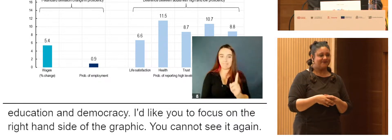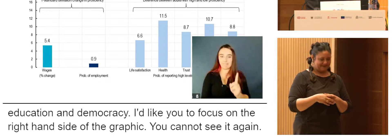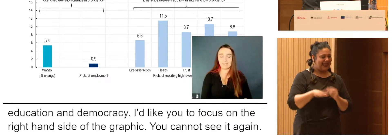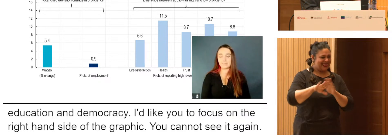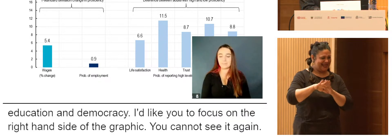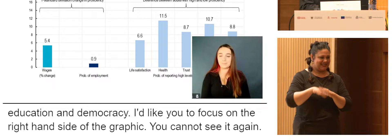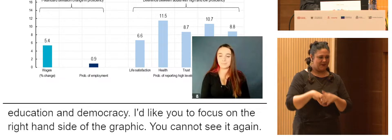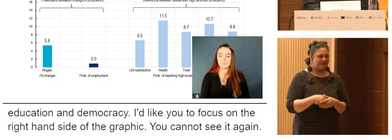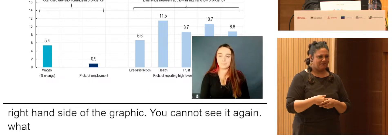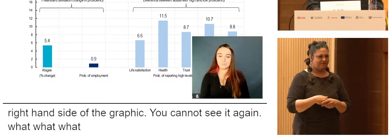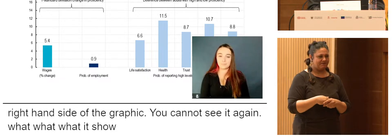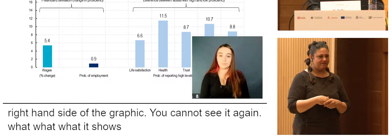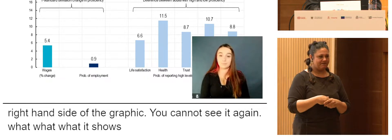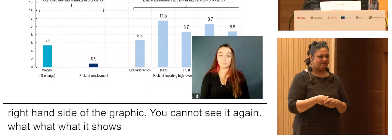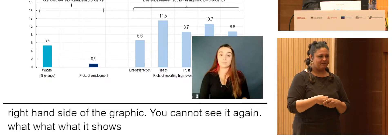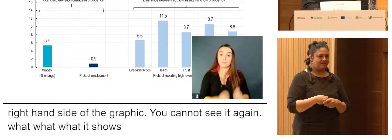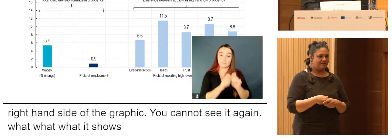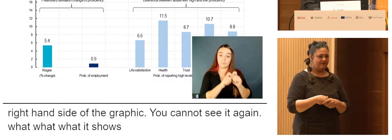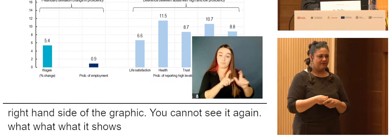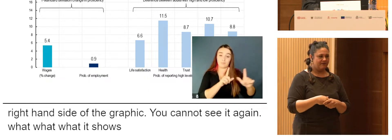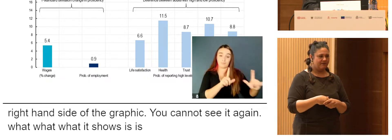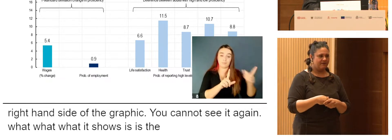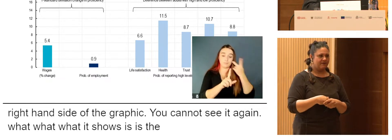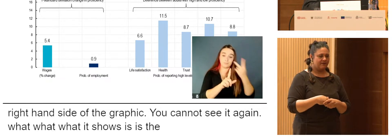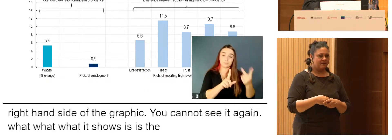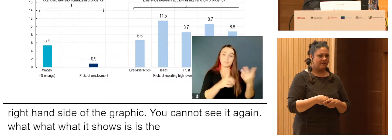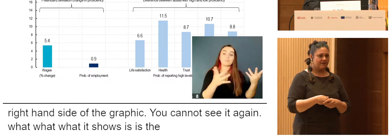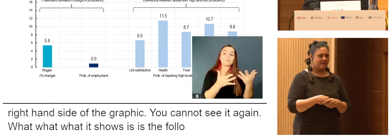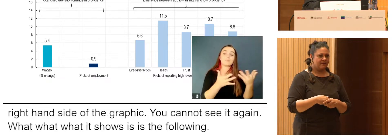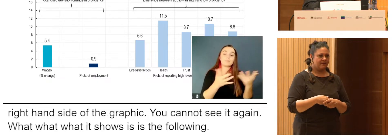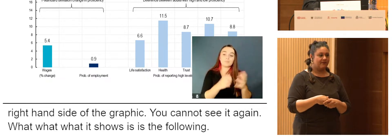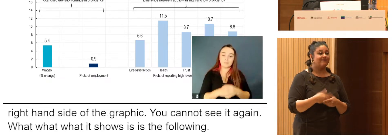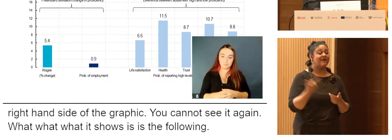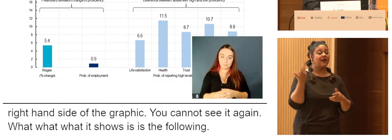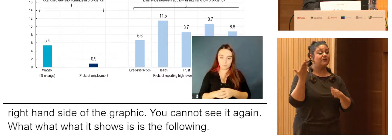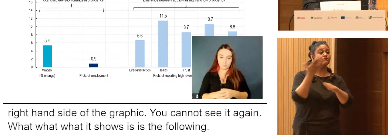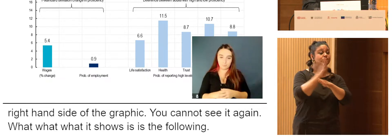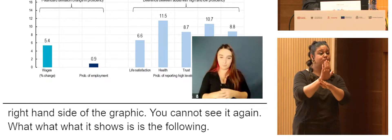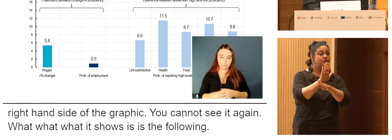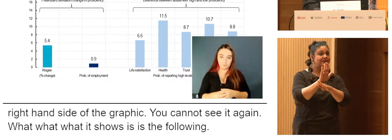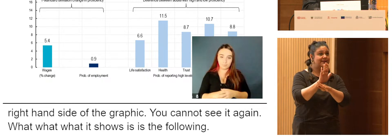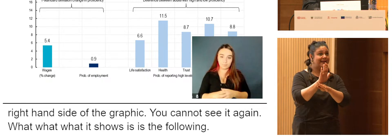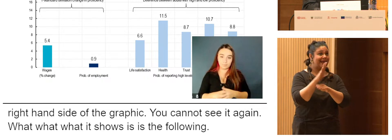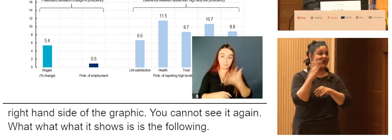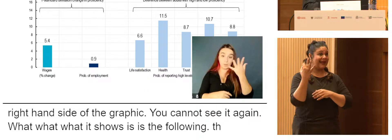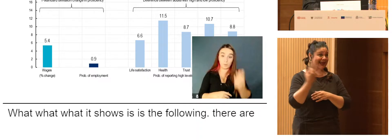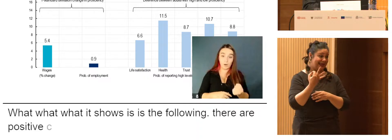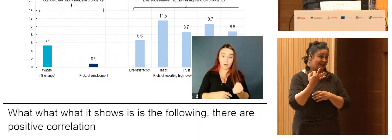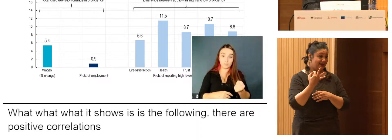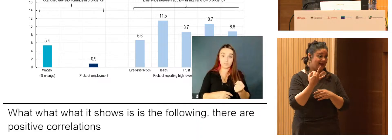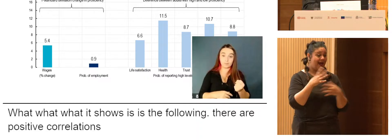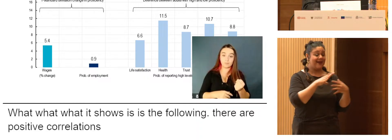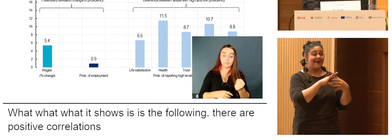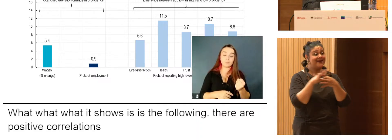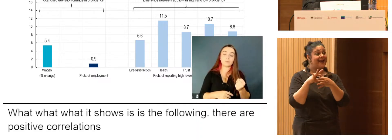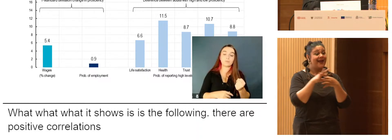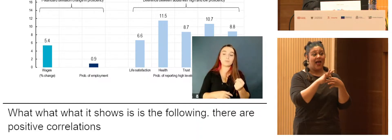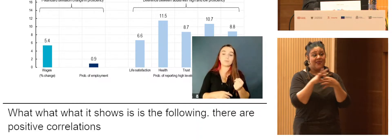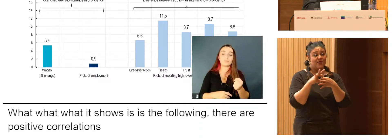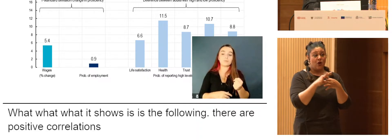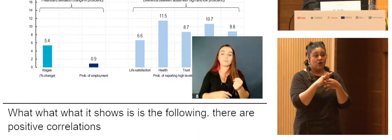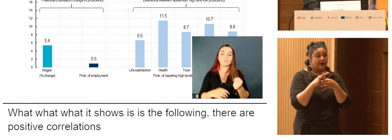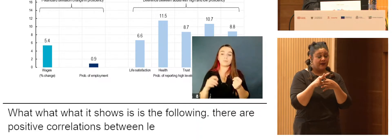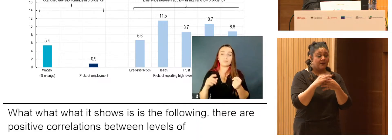What it shows is the following. There are positive correlations between levels